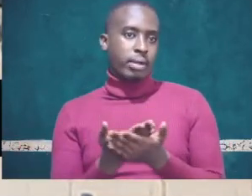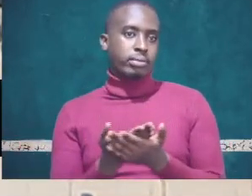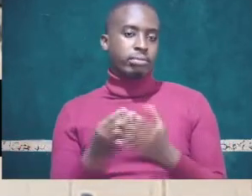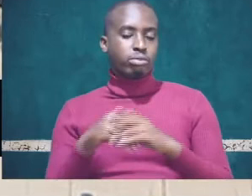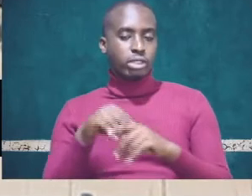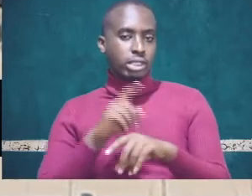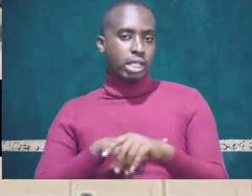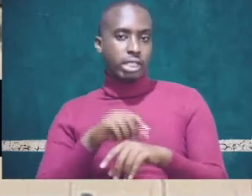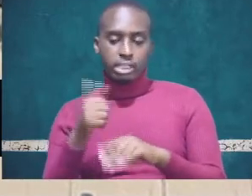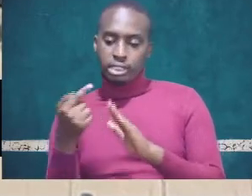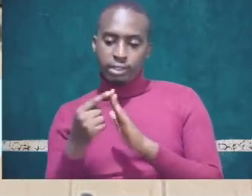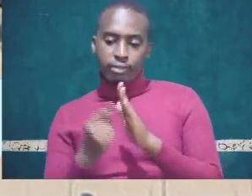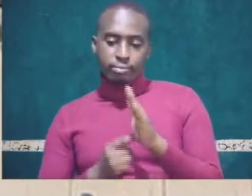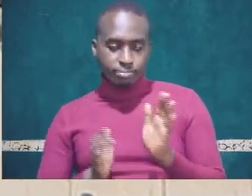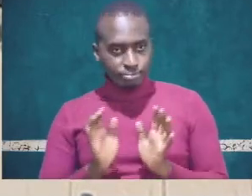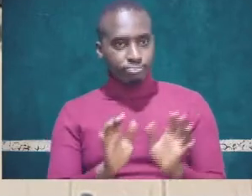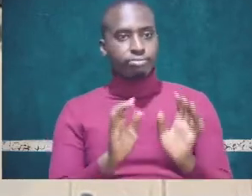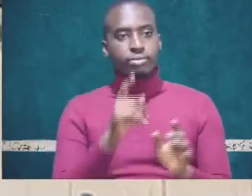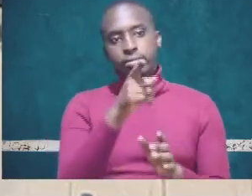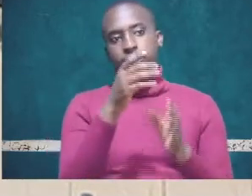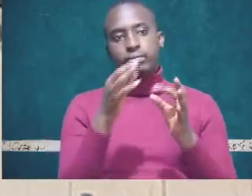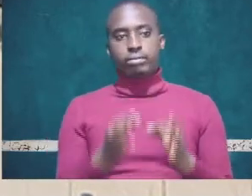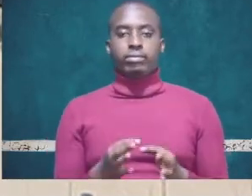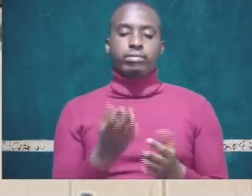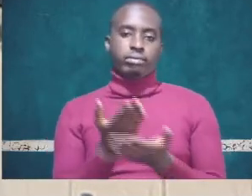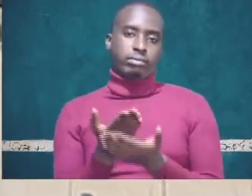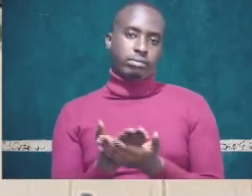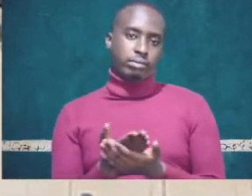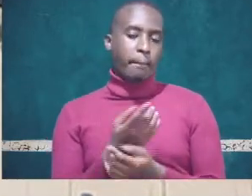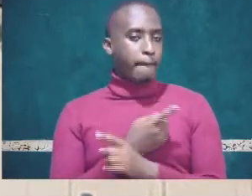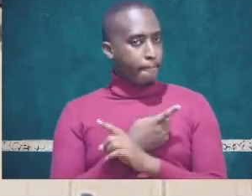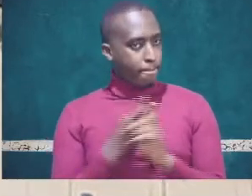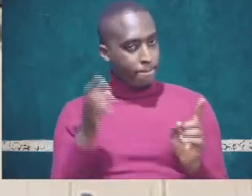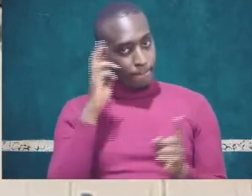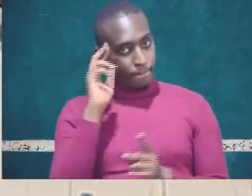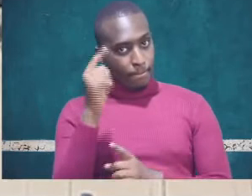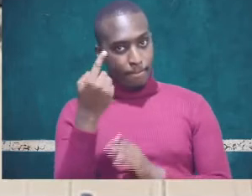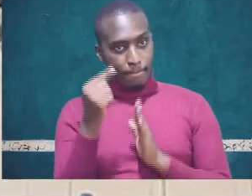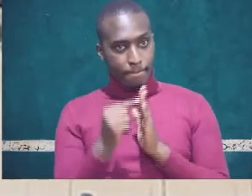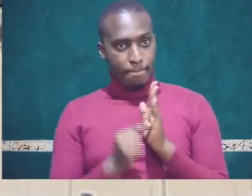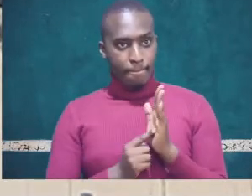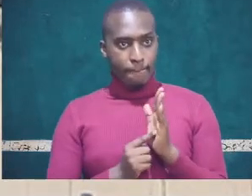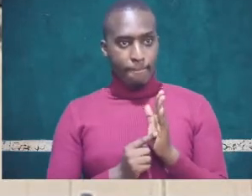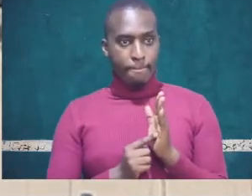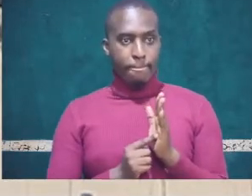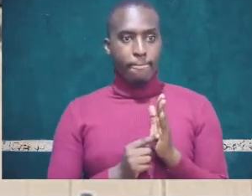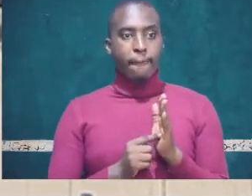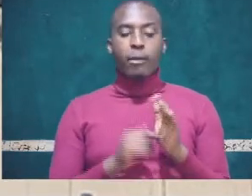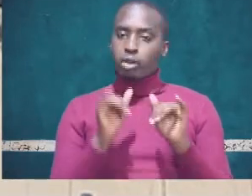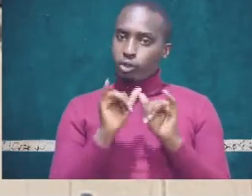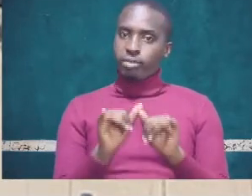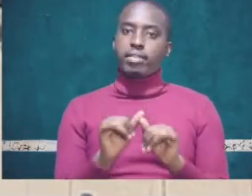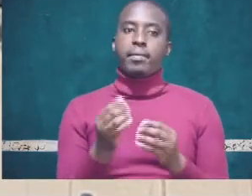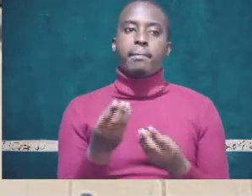to other factors influencing demand or affecting demand, but remember one condition, at a